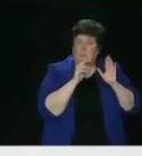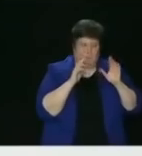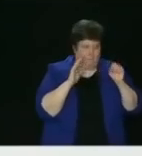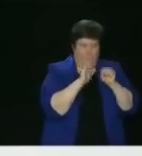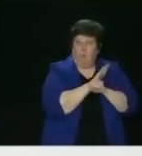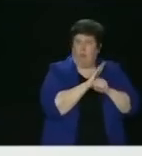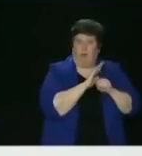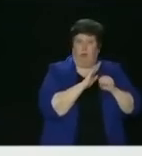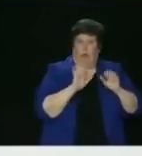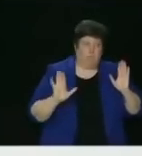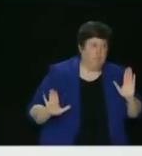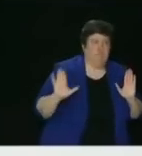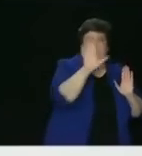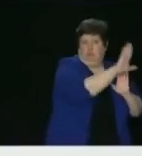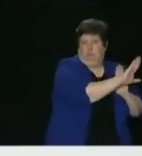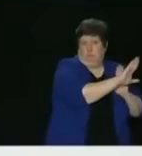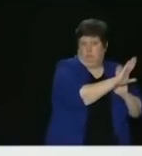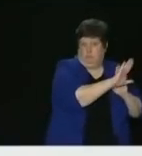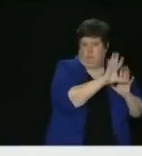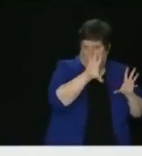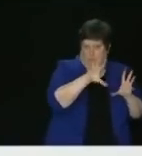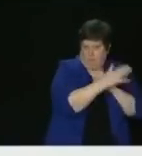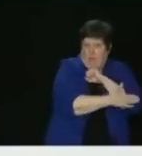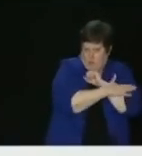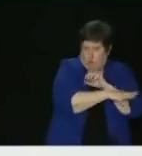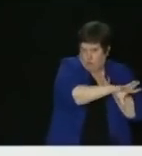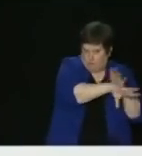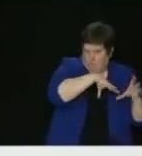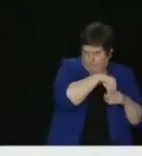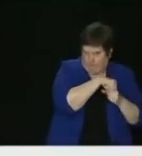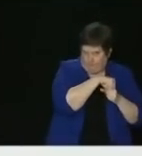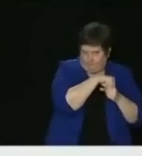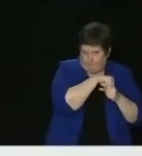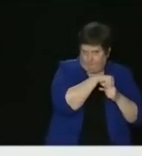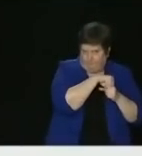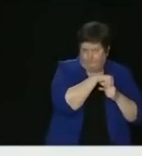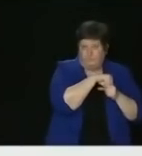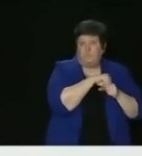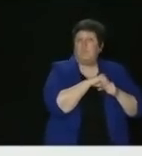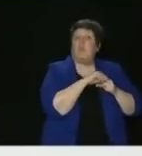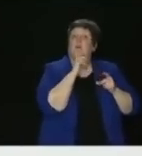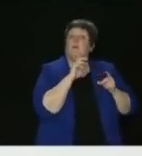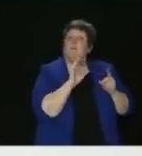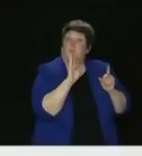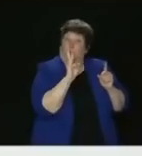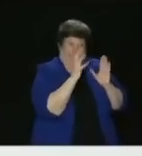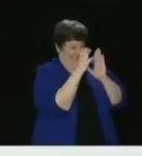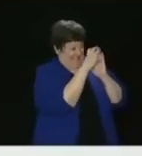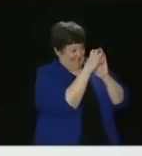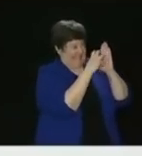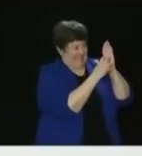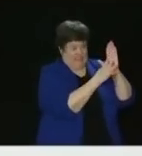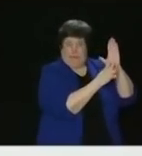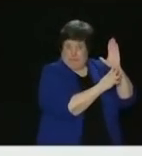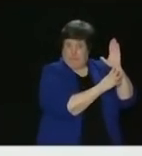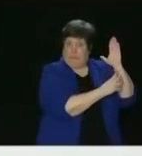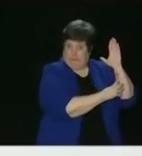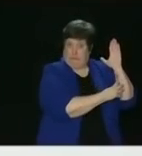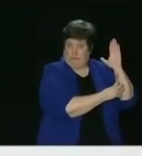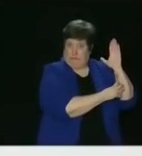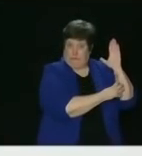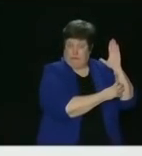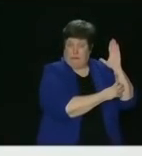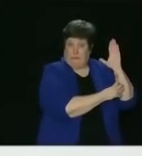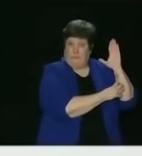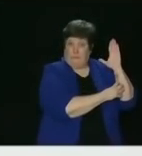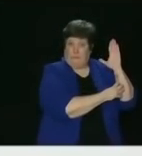Act. However, the specific provisions that we have laid out in the Act, the